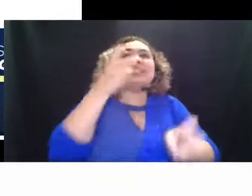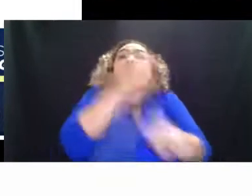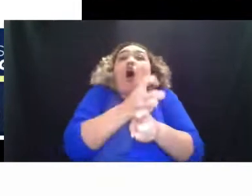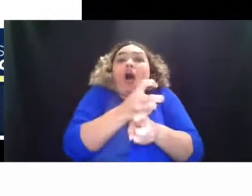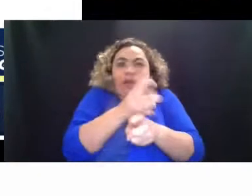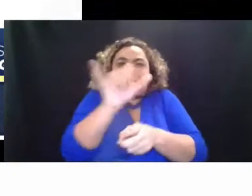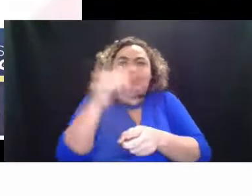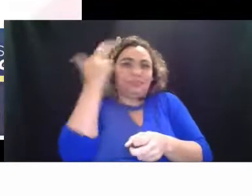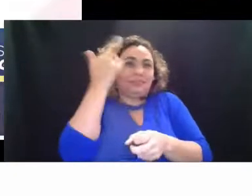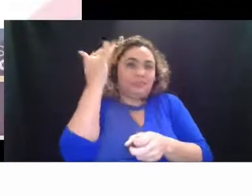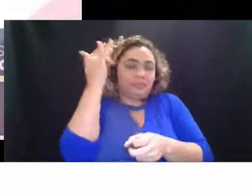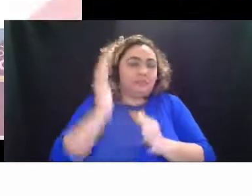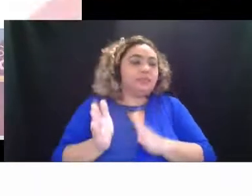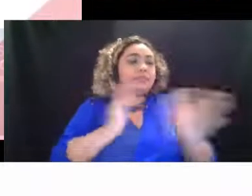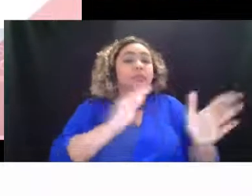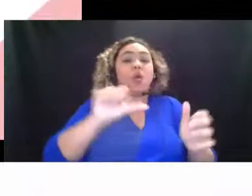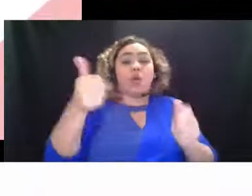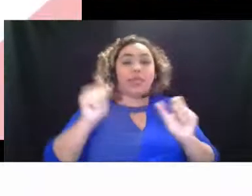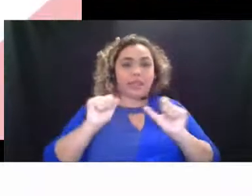Next slide.